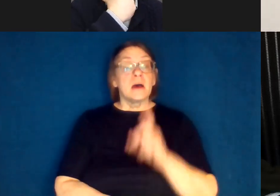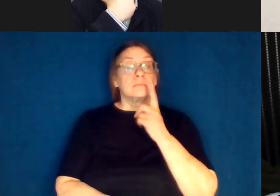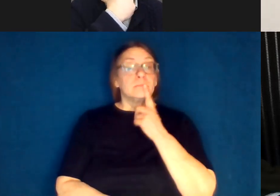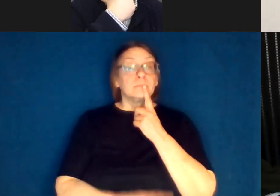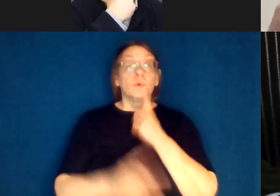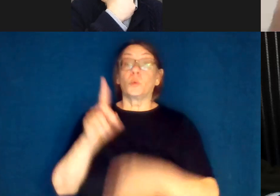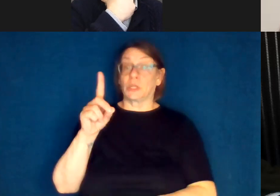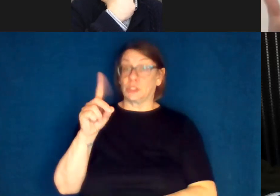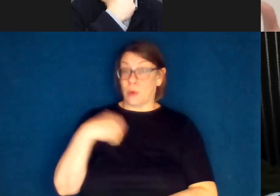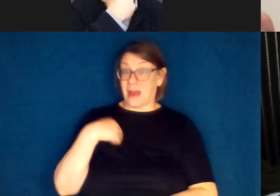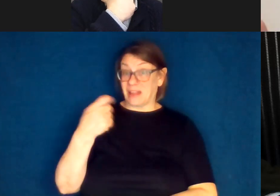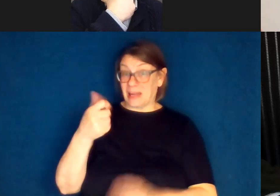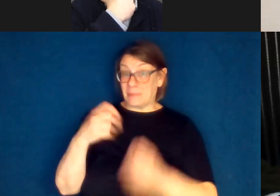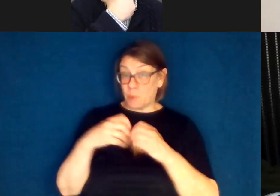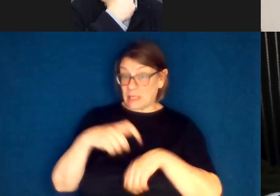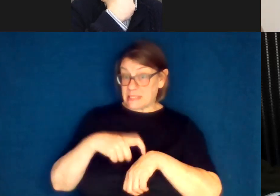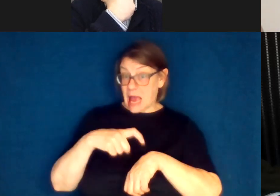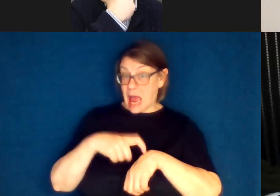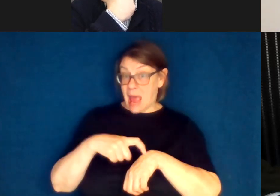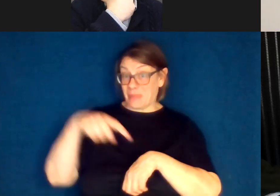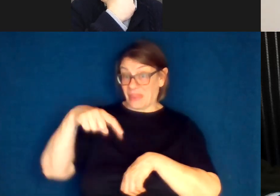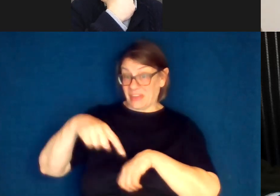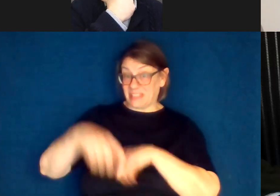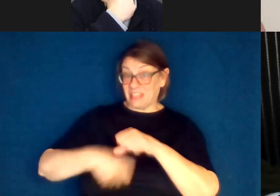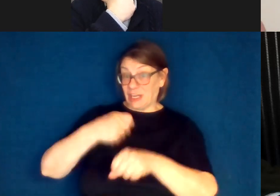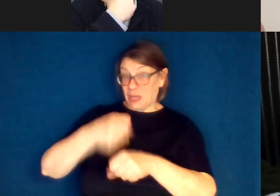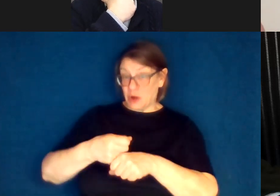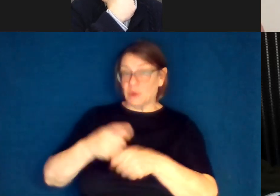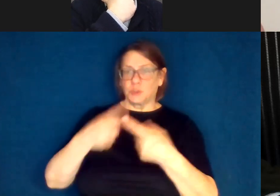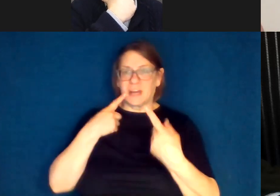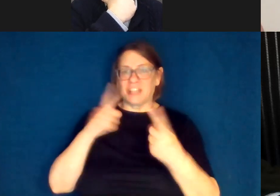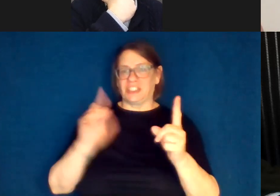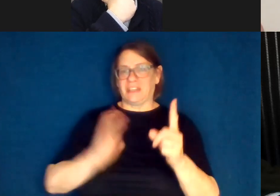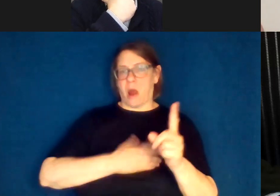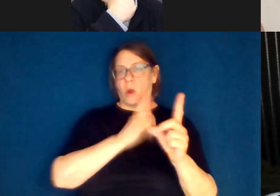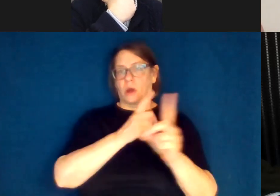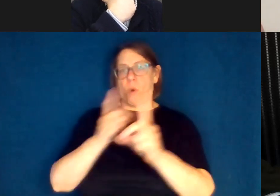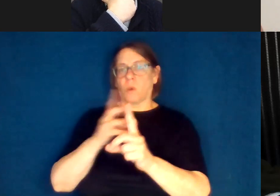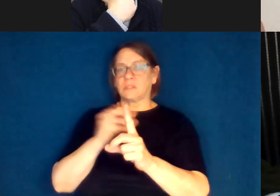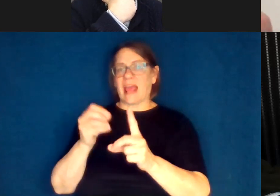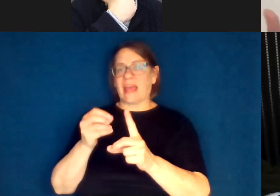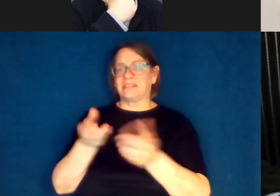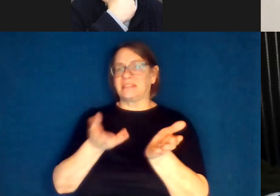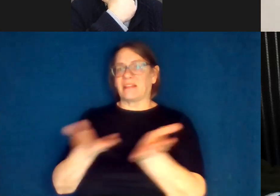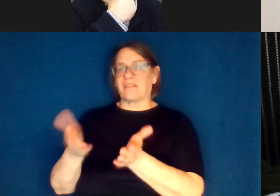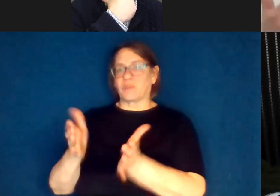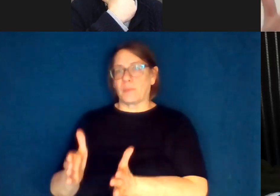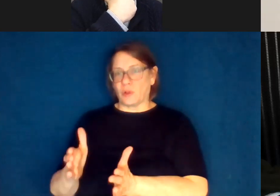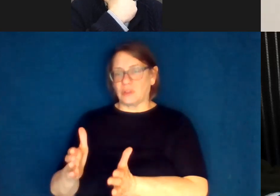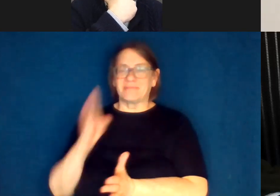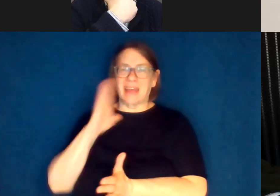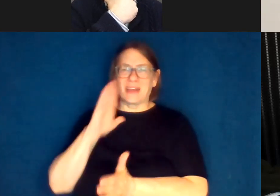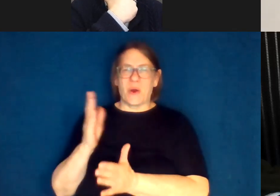do have a little more time built into this year to achieve these project deliverables. I know last year we were kind of going at